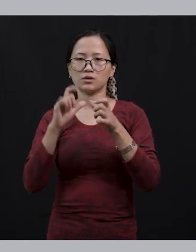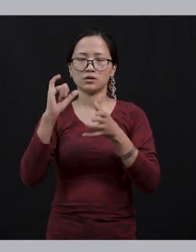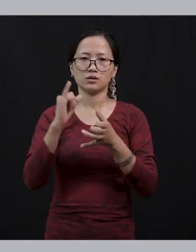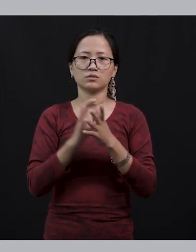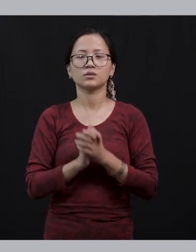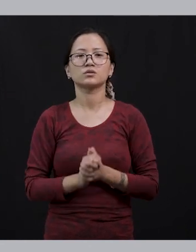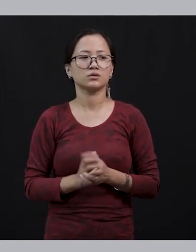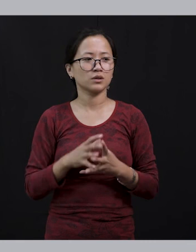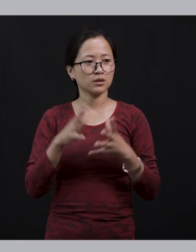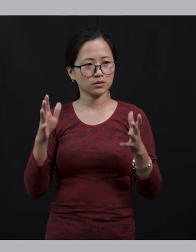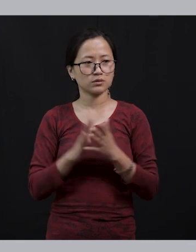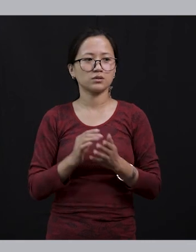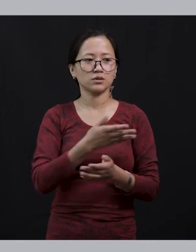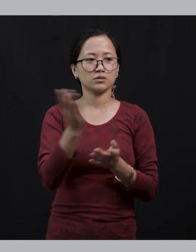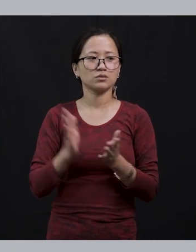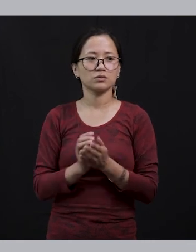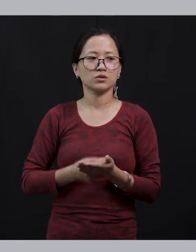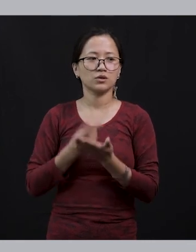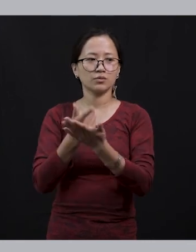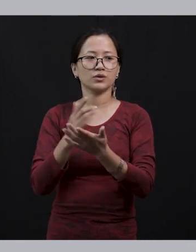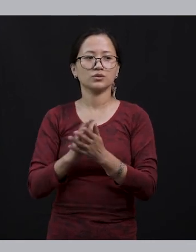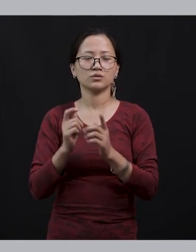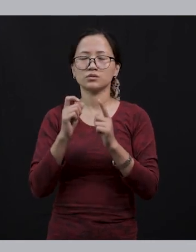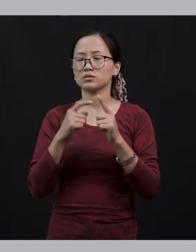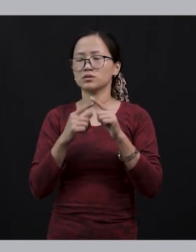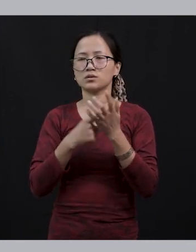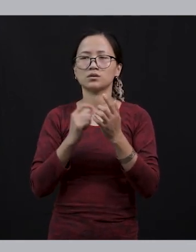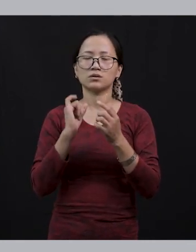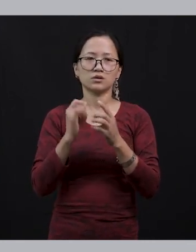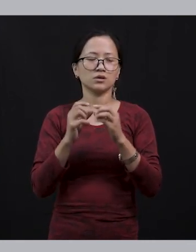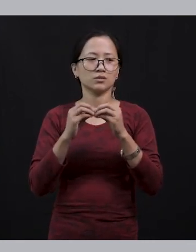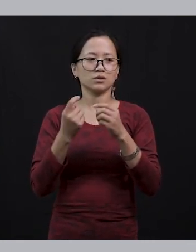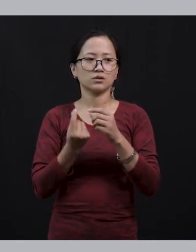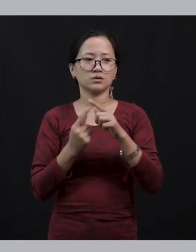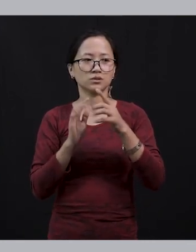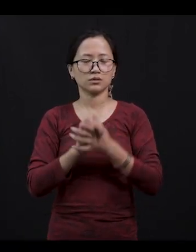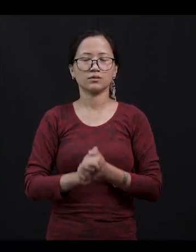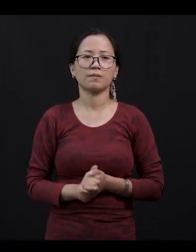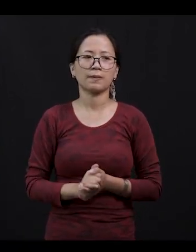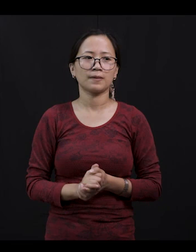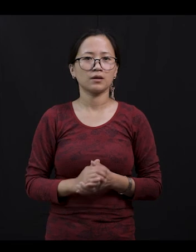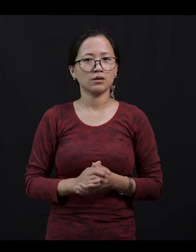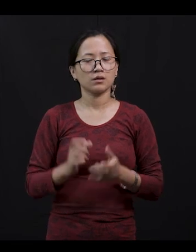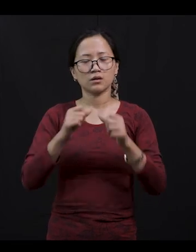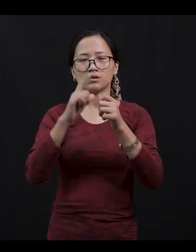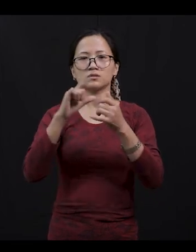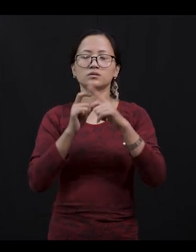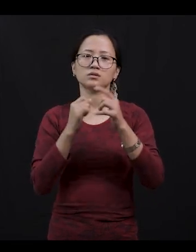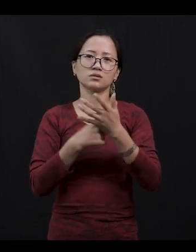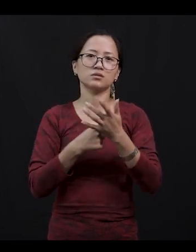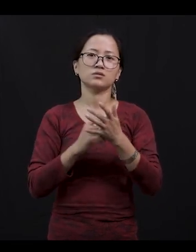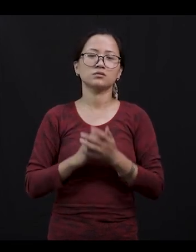then after this, Tughlaq dynasty came when Alauddin Khilji dies. And Alauddin Khilji